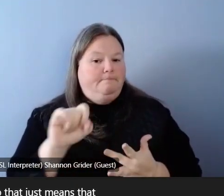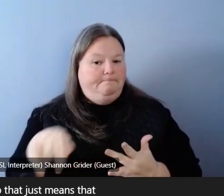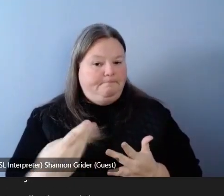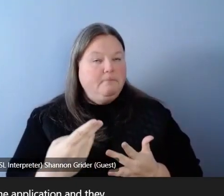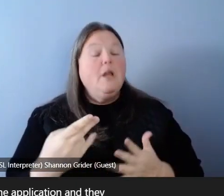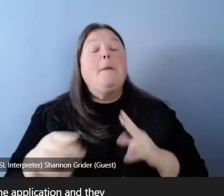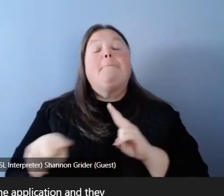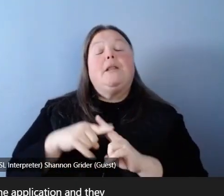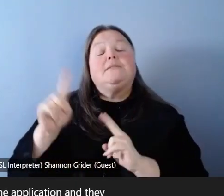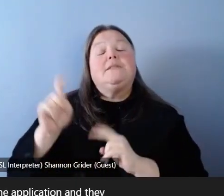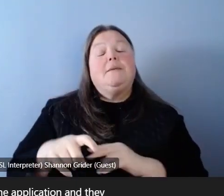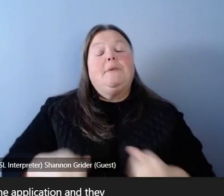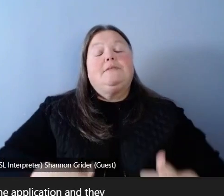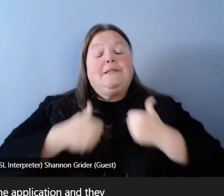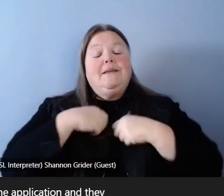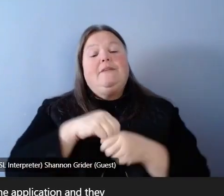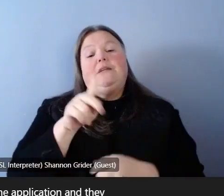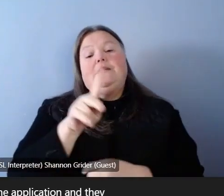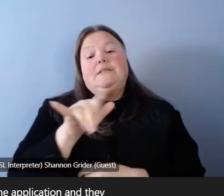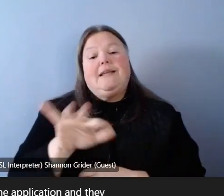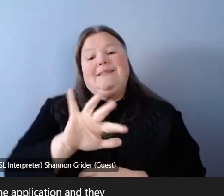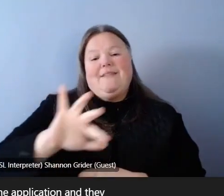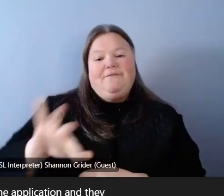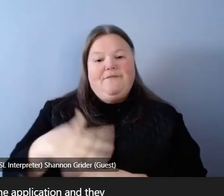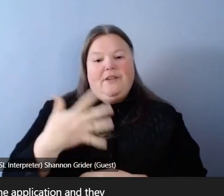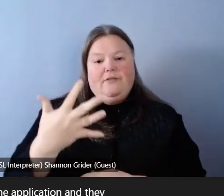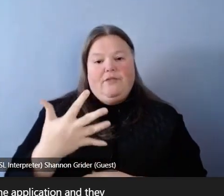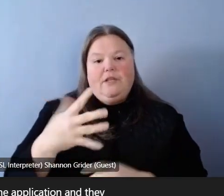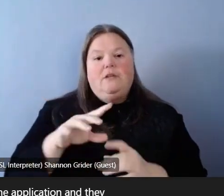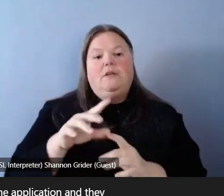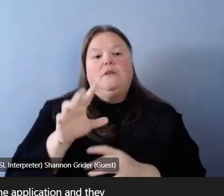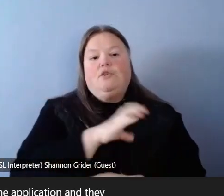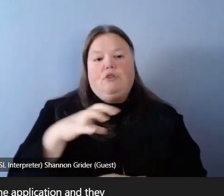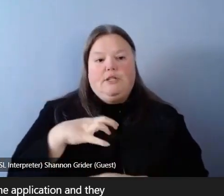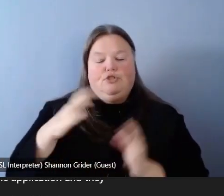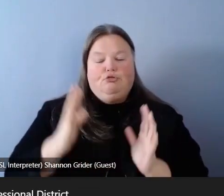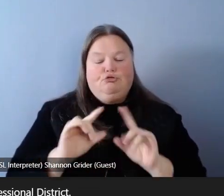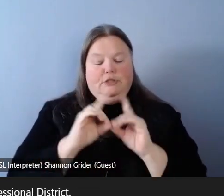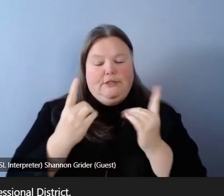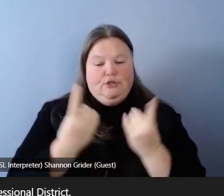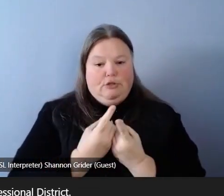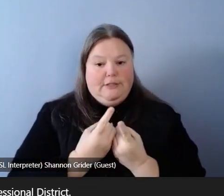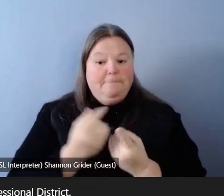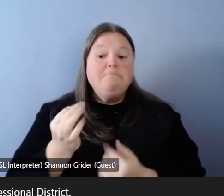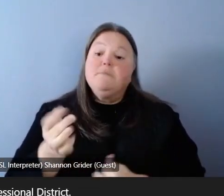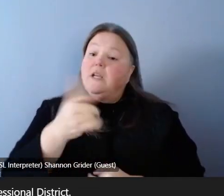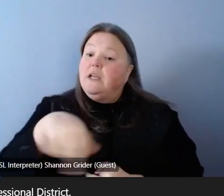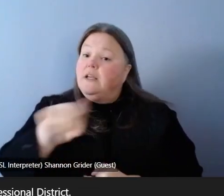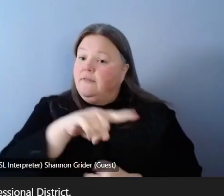in Kentucky's 5th congressional district. So if it's all right with you all,